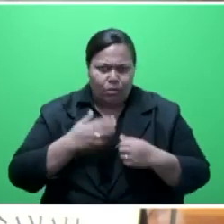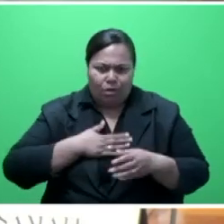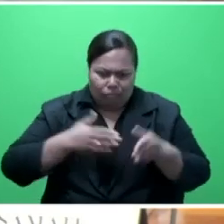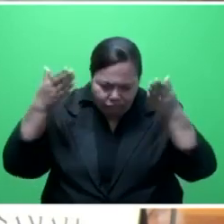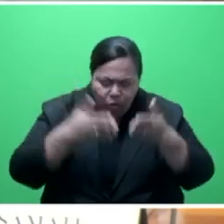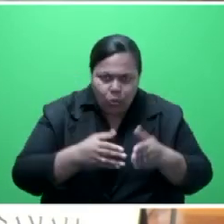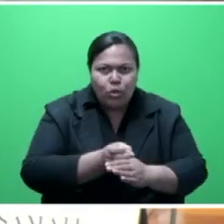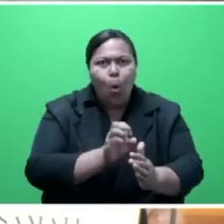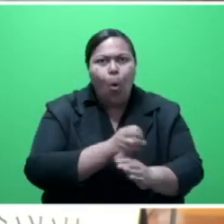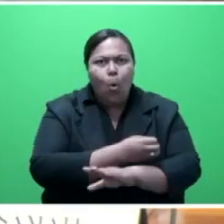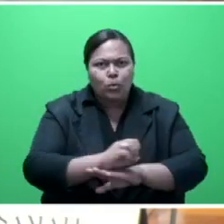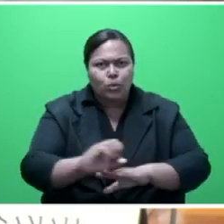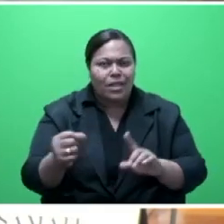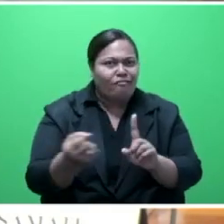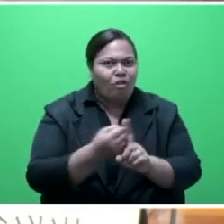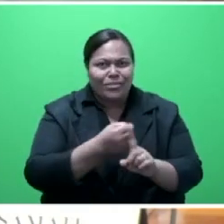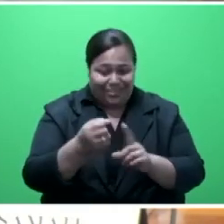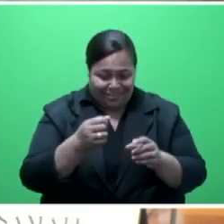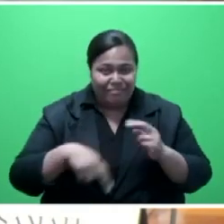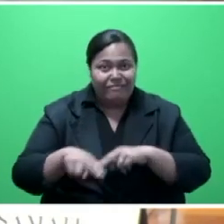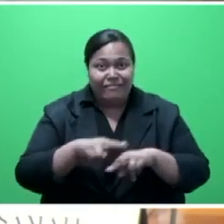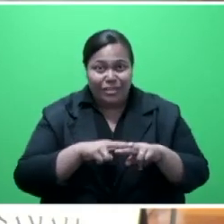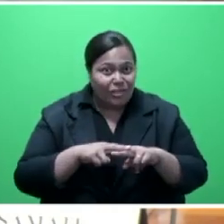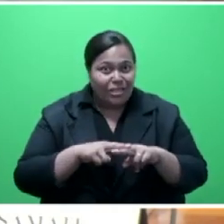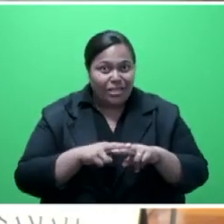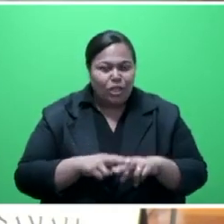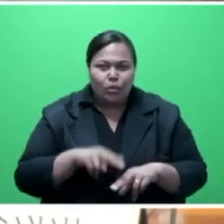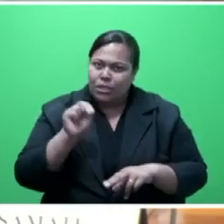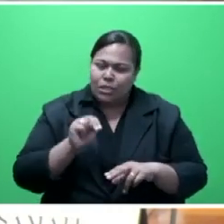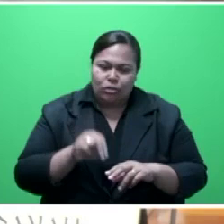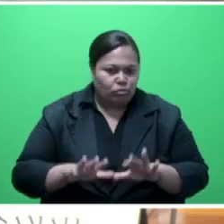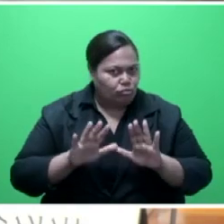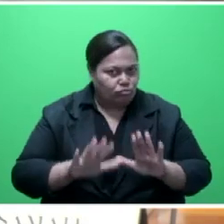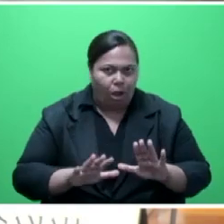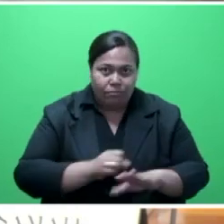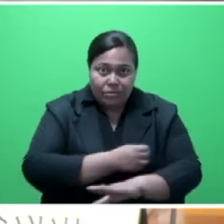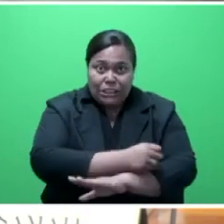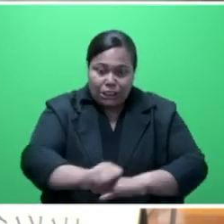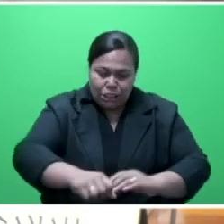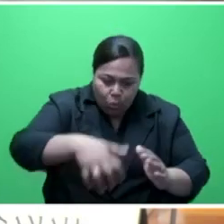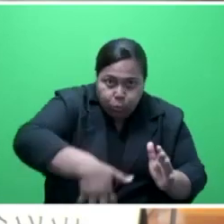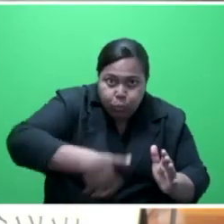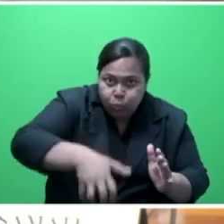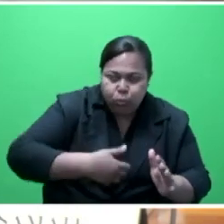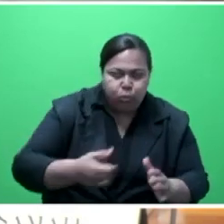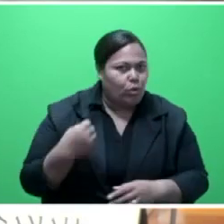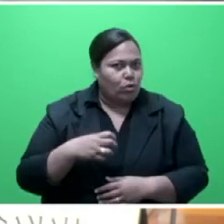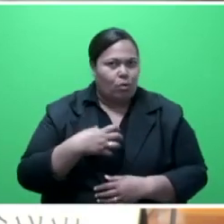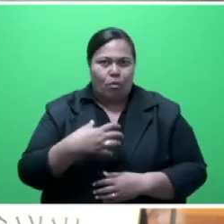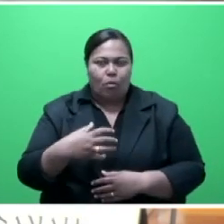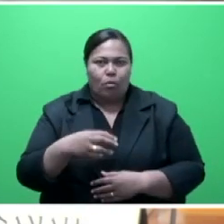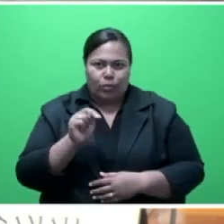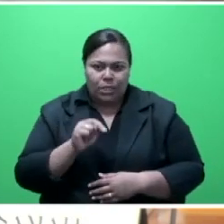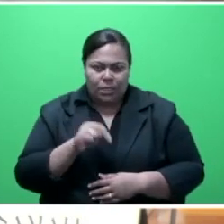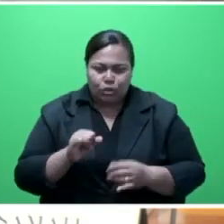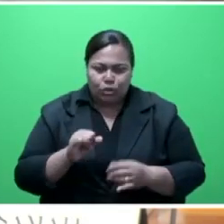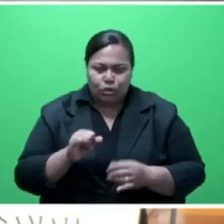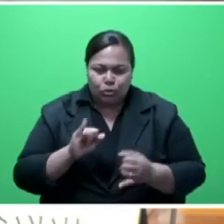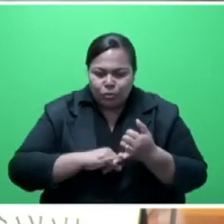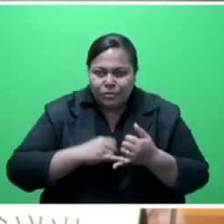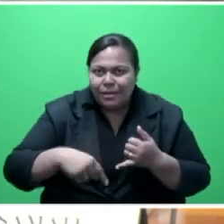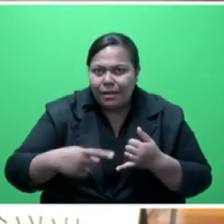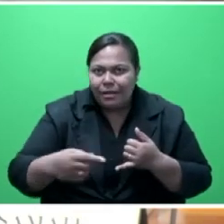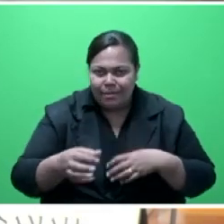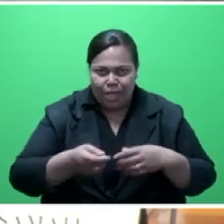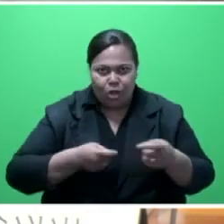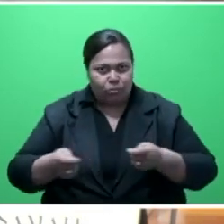and Fiji, with our calls to ban seabed mining, study the oceans and sustainably manage our EEZ, was again